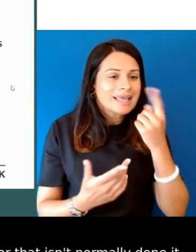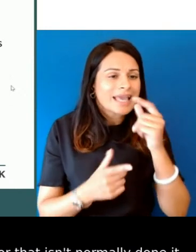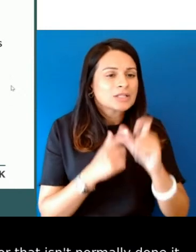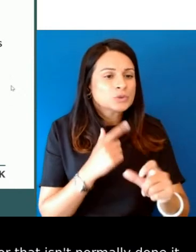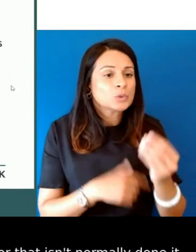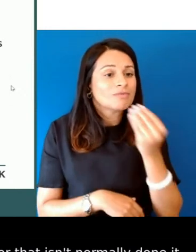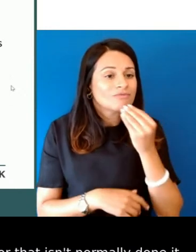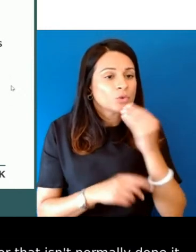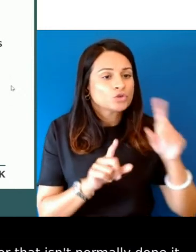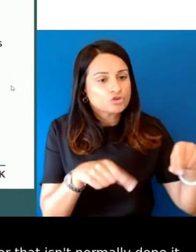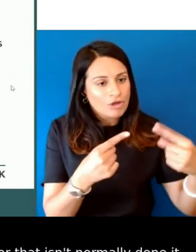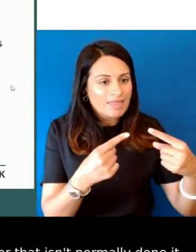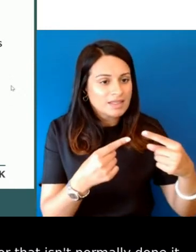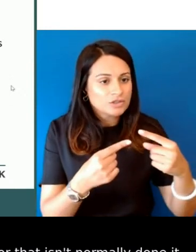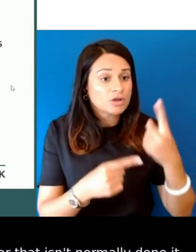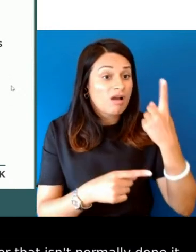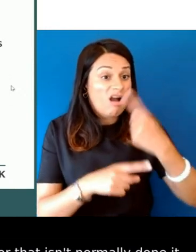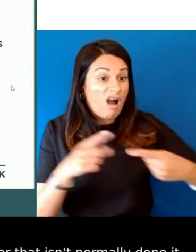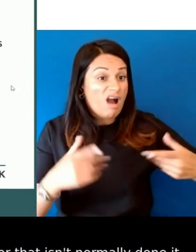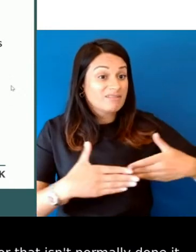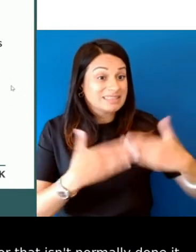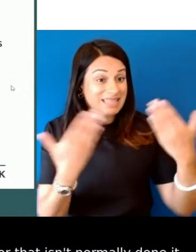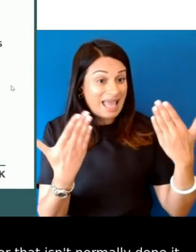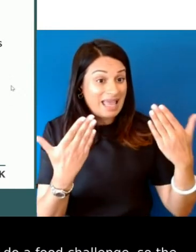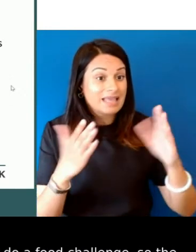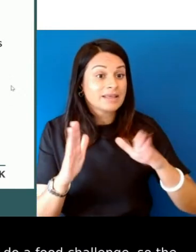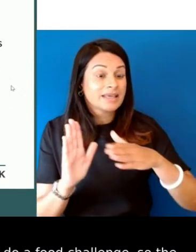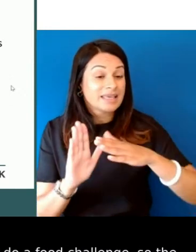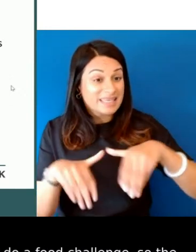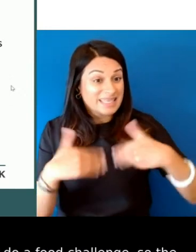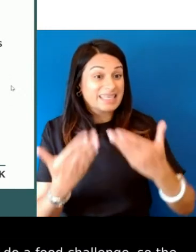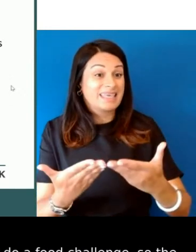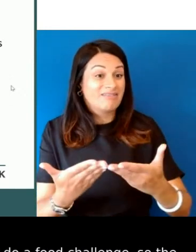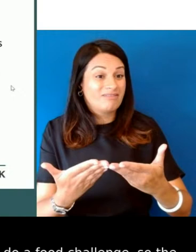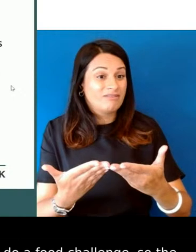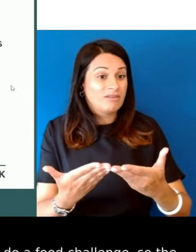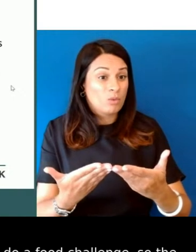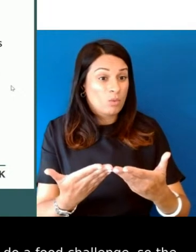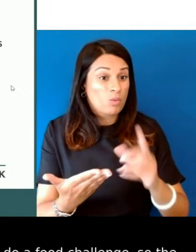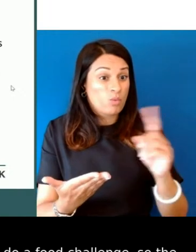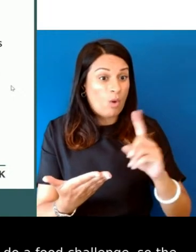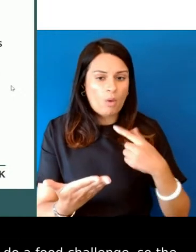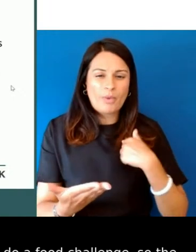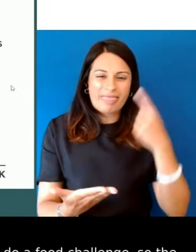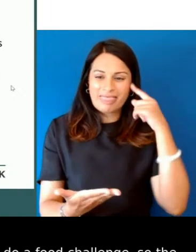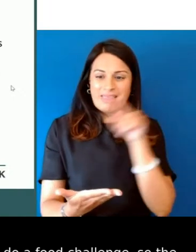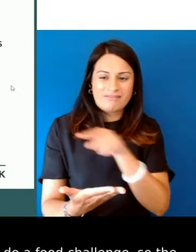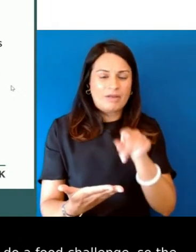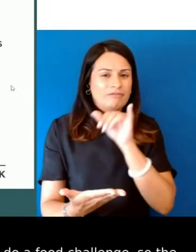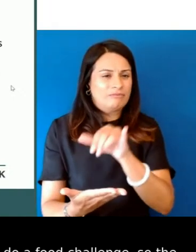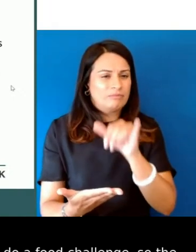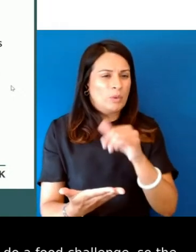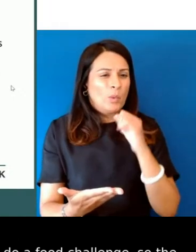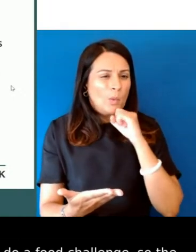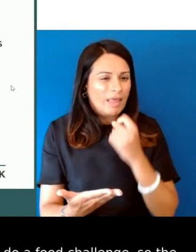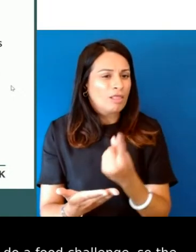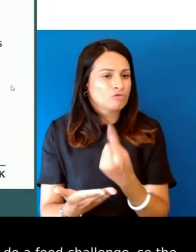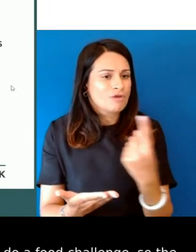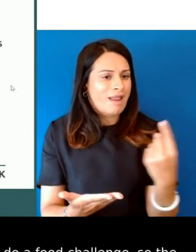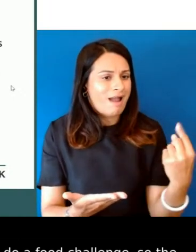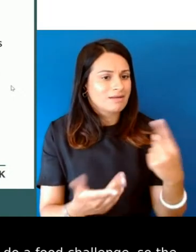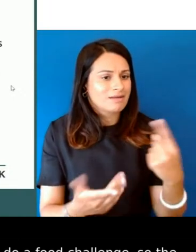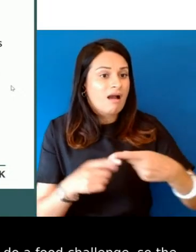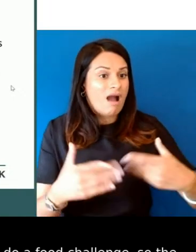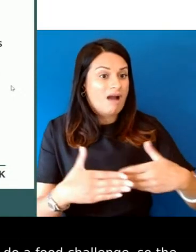in for half a day you give them increasing amounts of food that you're suspicious of so by the end of that half day they